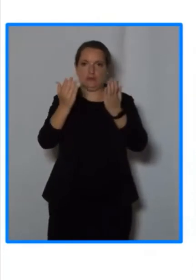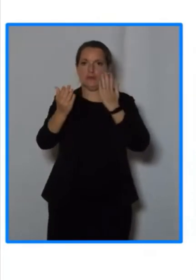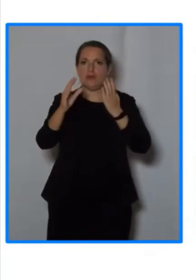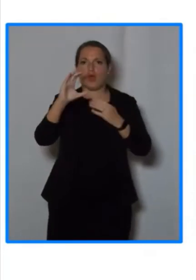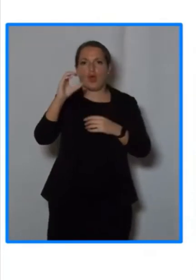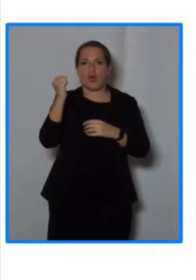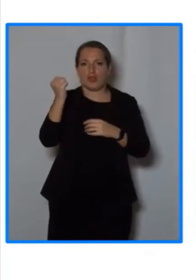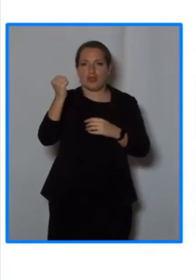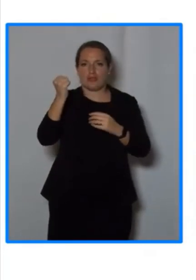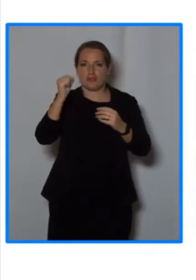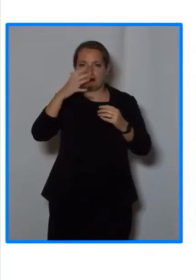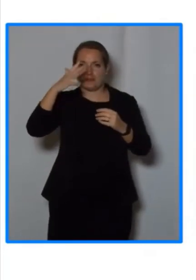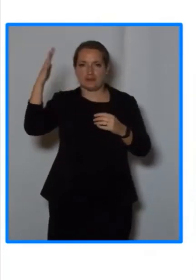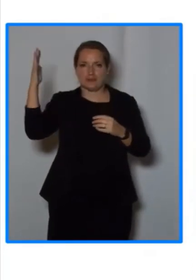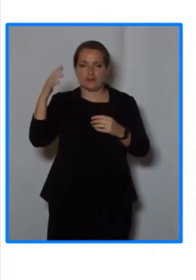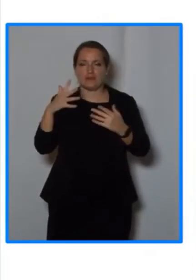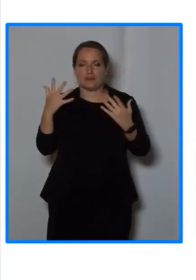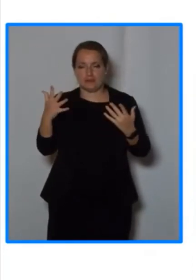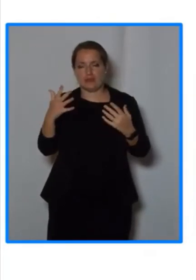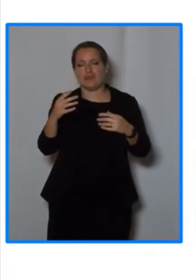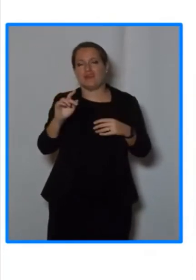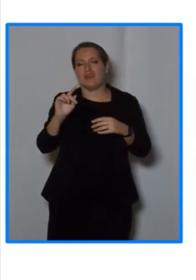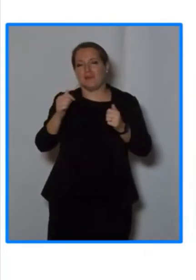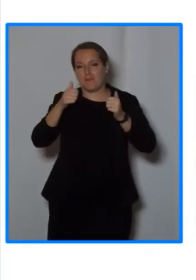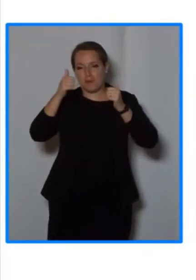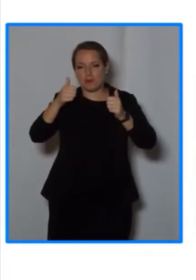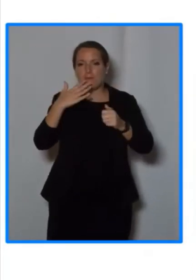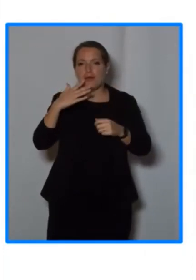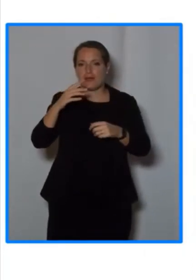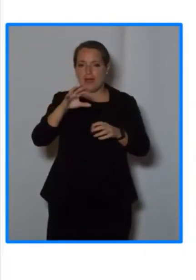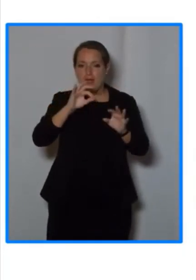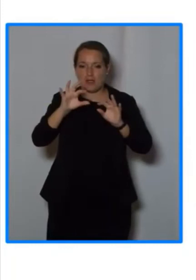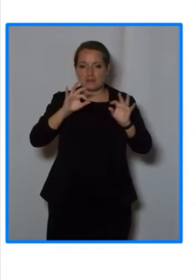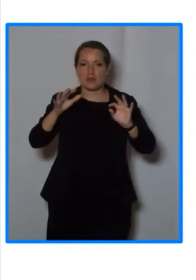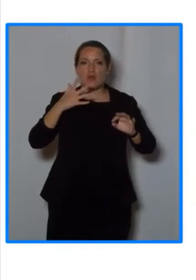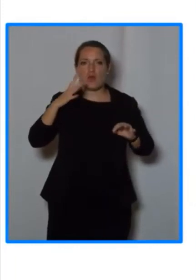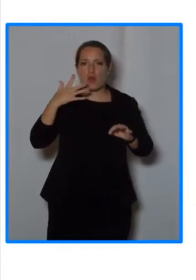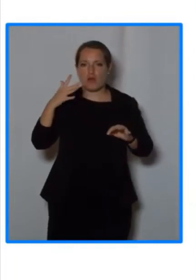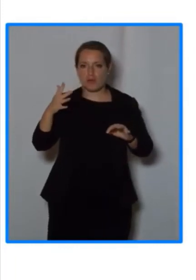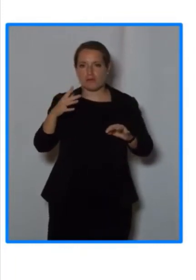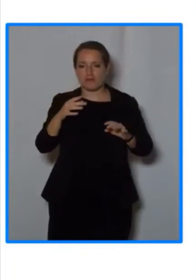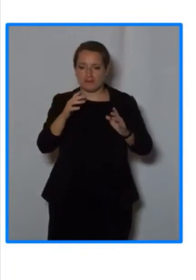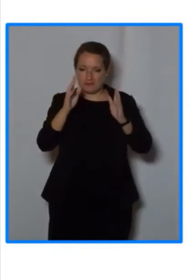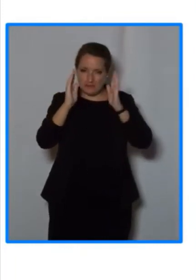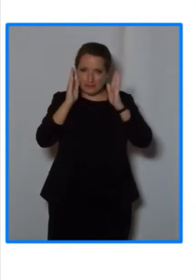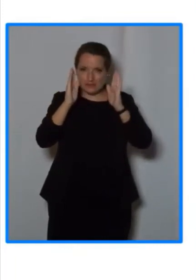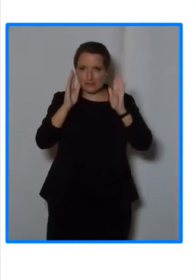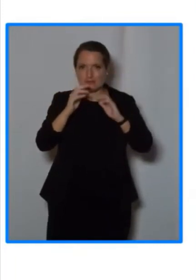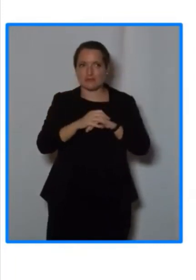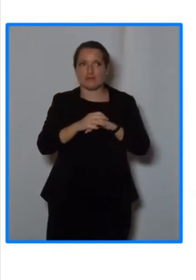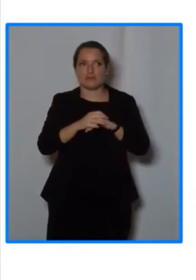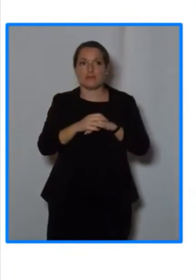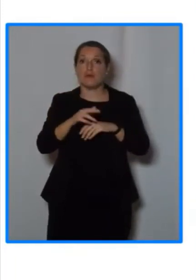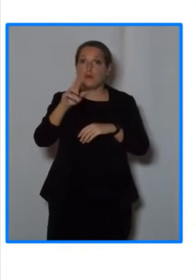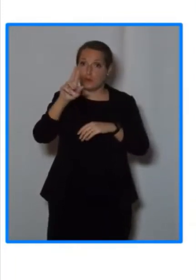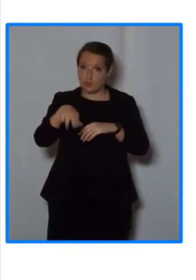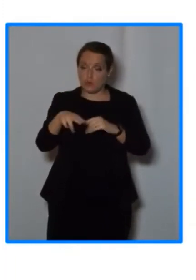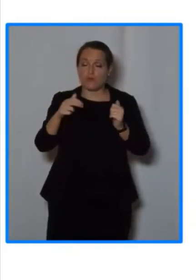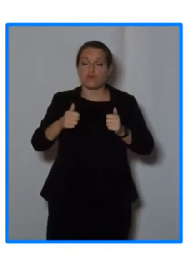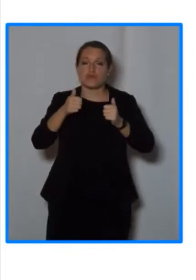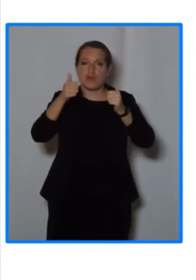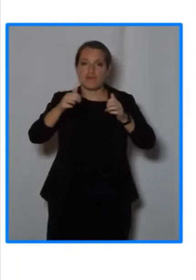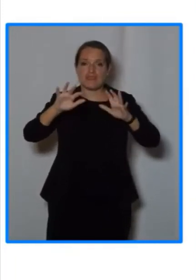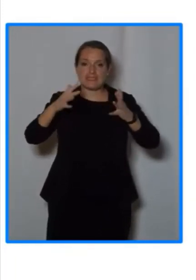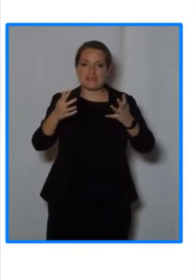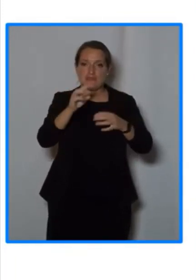if it's brand colors. Designers are also responsible for the semantic structure of the website. What is